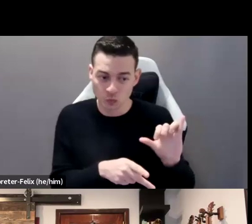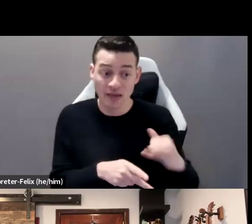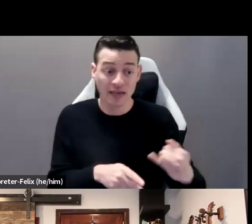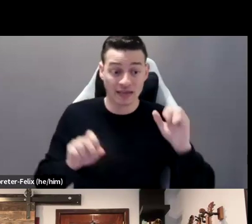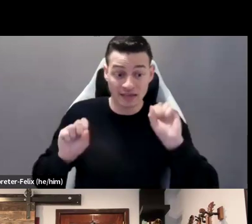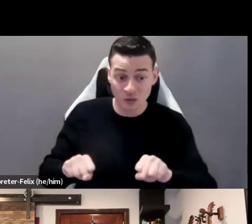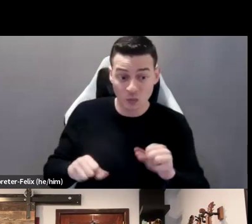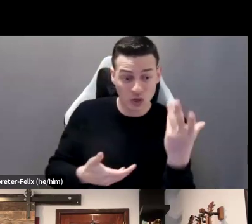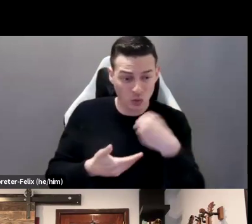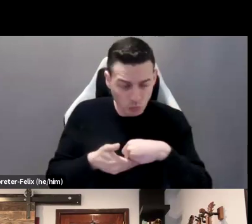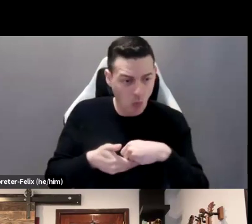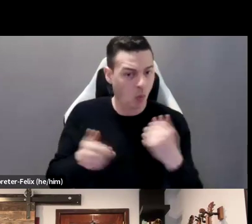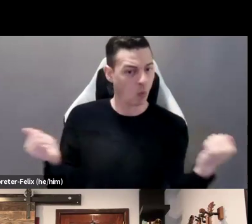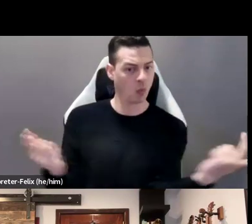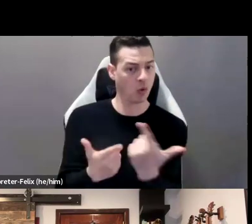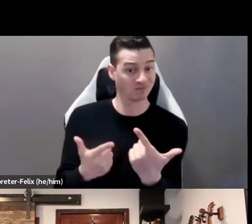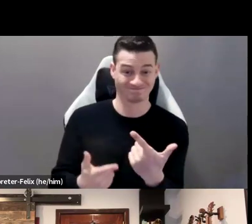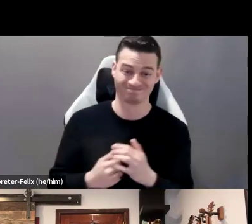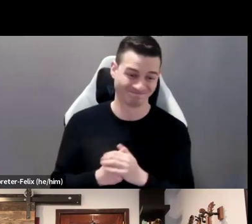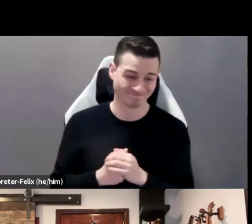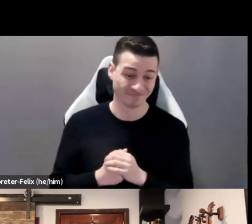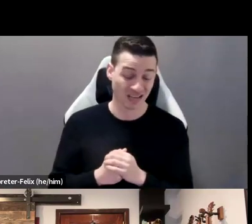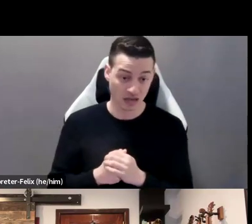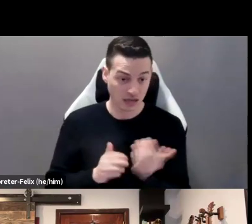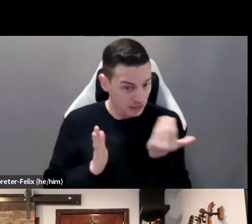over, transgender people have had the